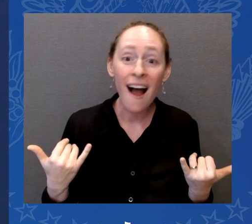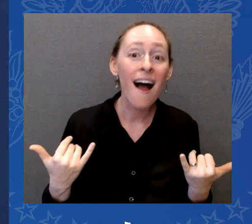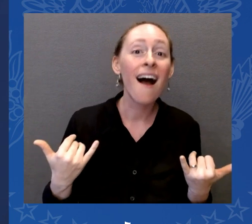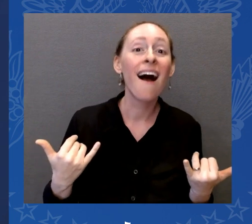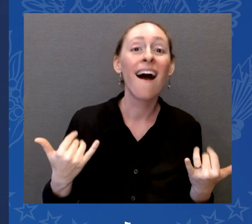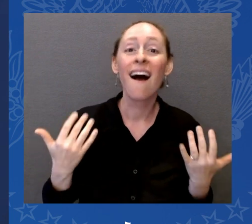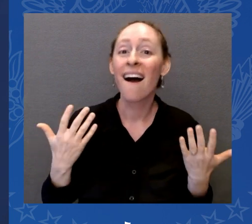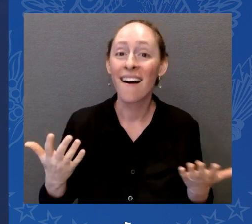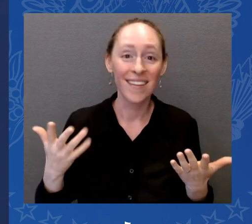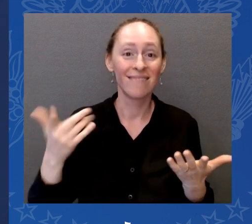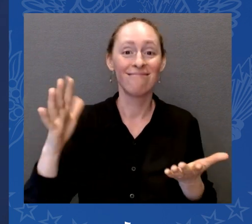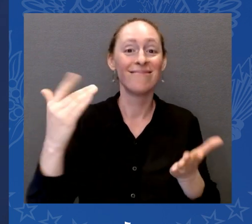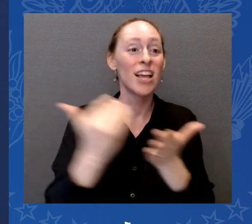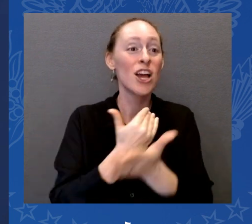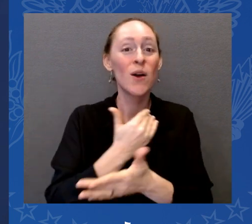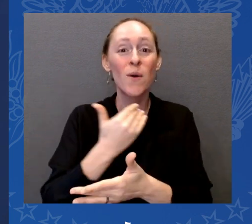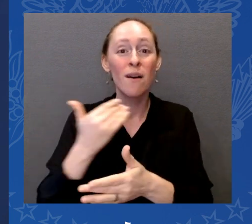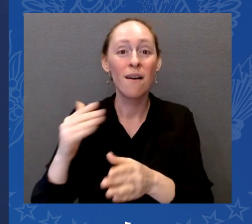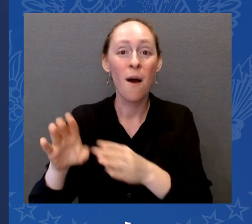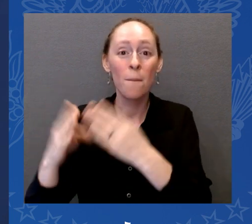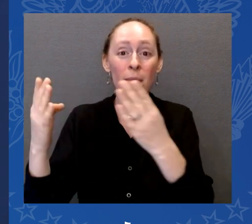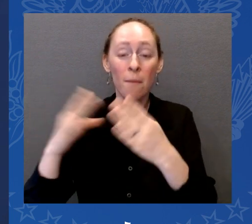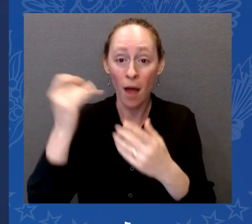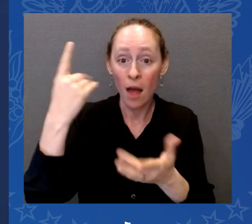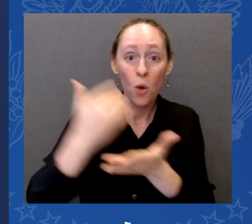and manufacturing jobs for years to come.